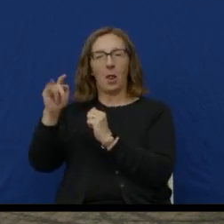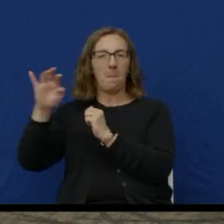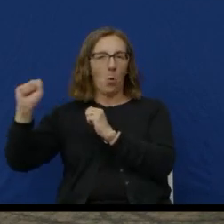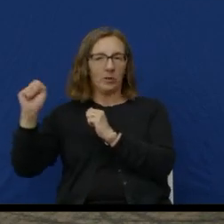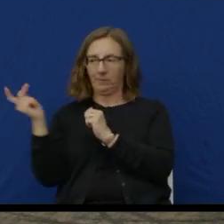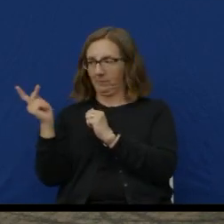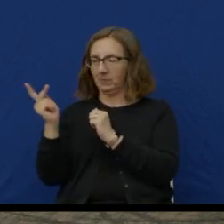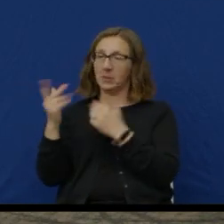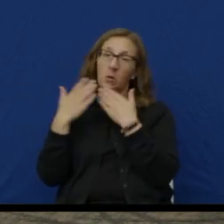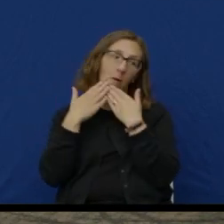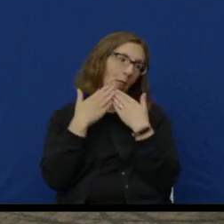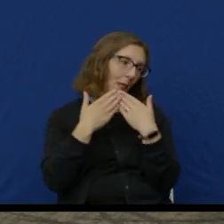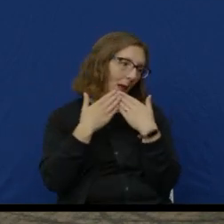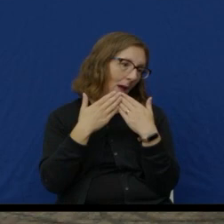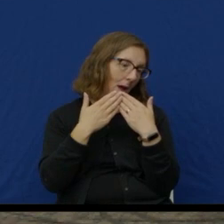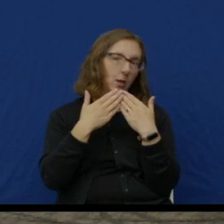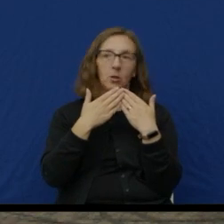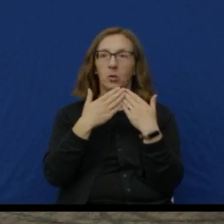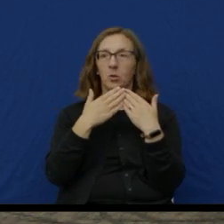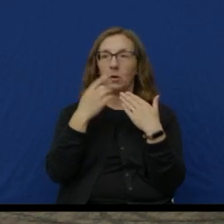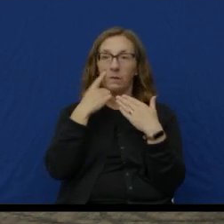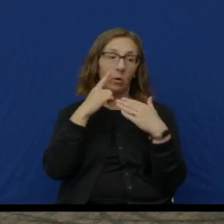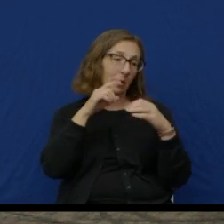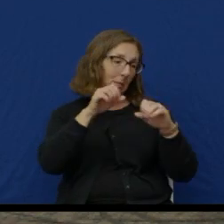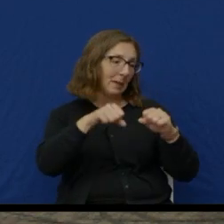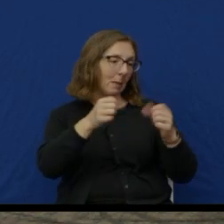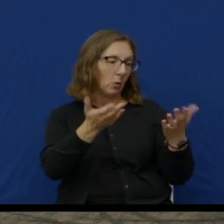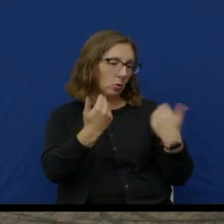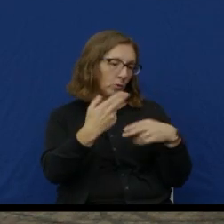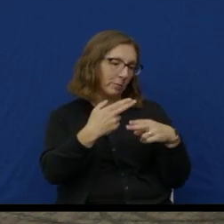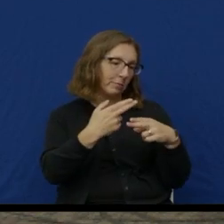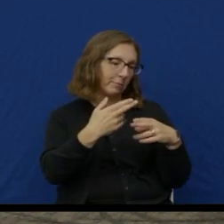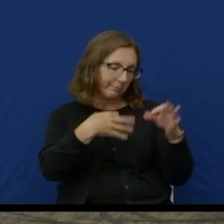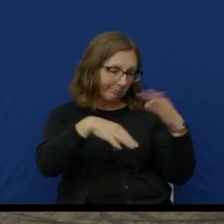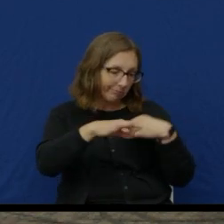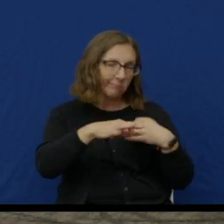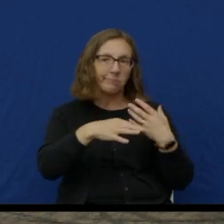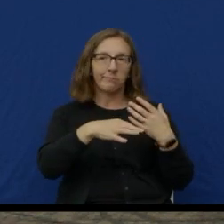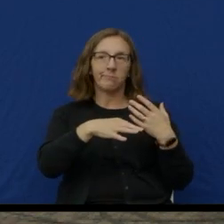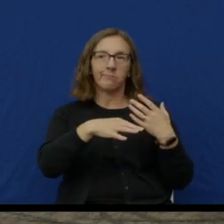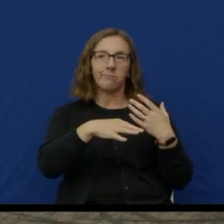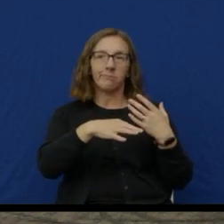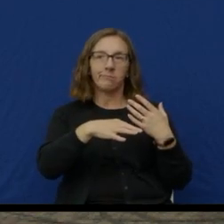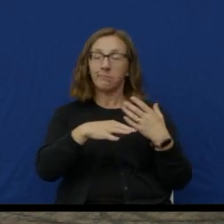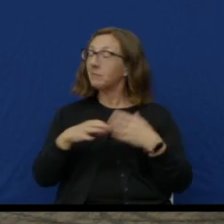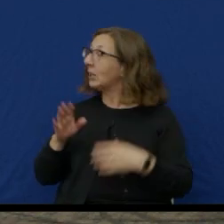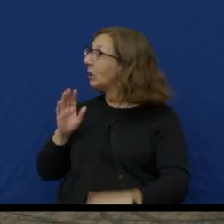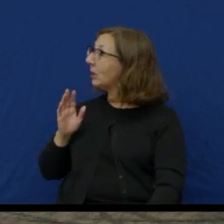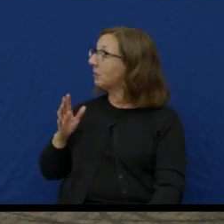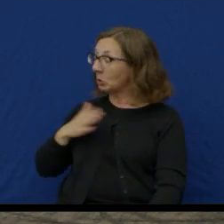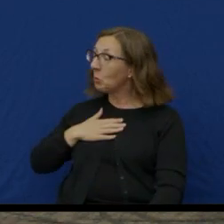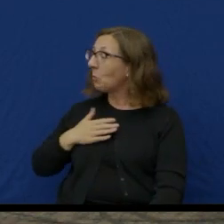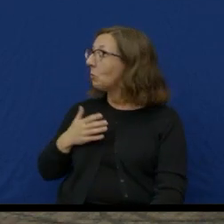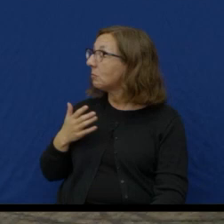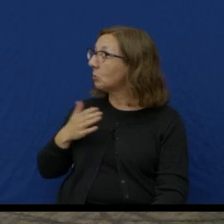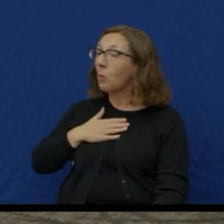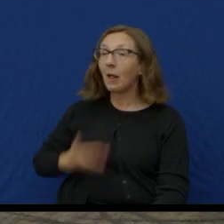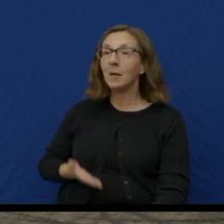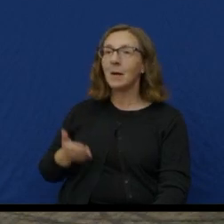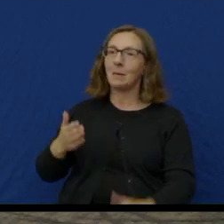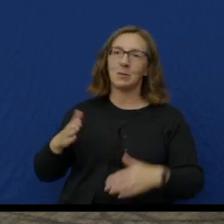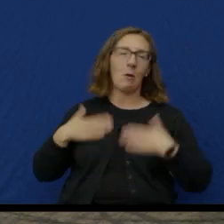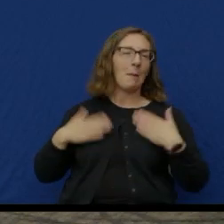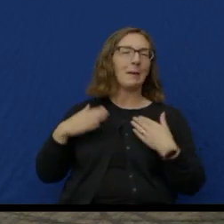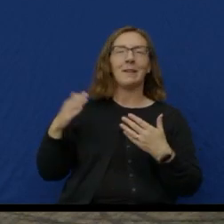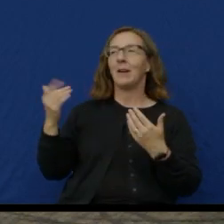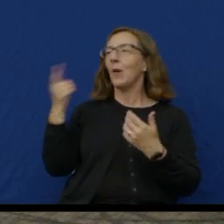I just want to say thank you for being able to do that and stepping up. And you're very welcome, and I'm so happy to have Shannon on board.